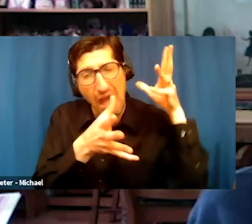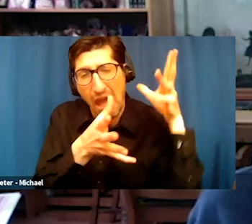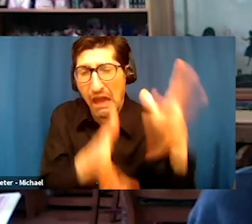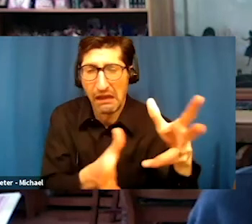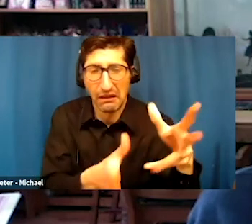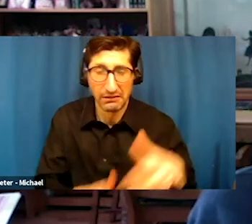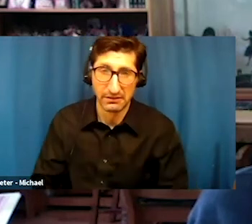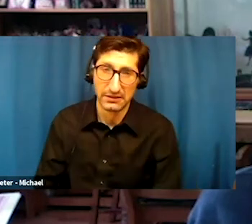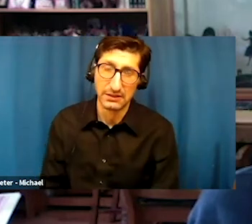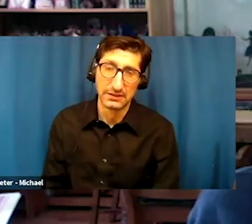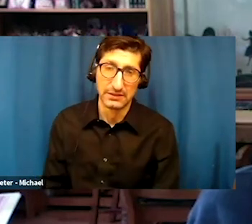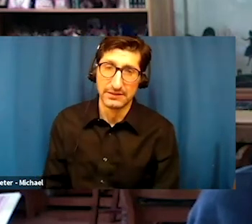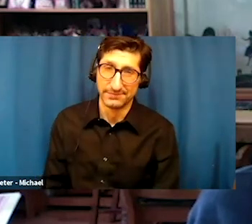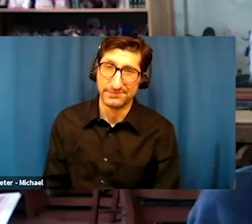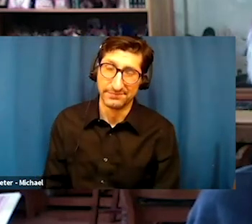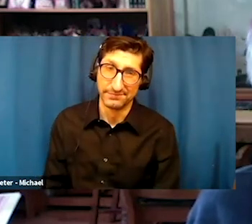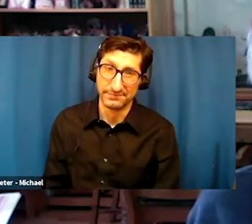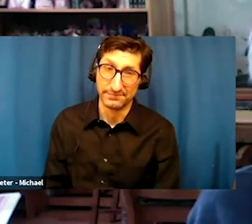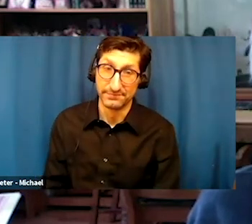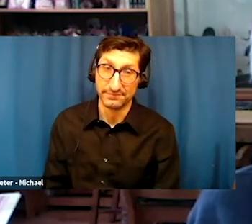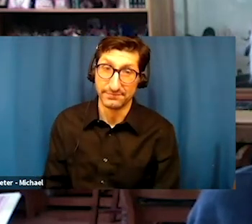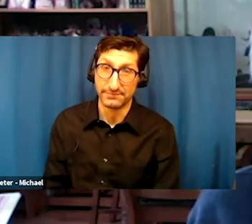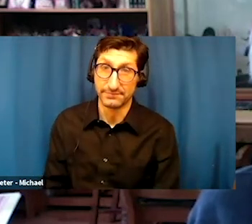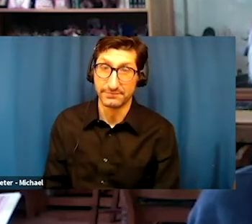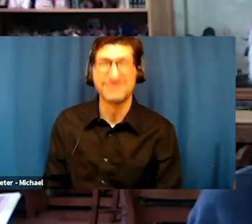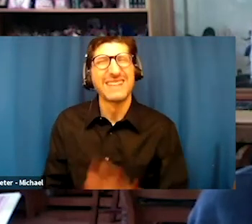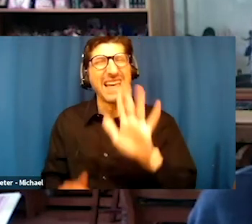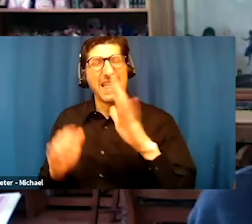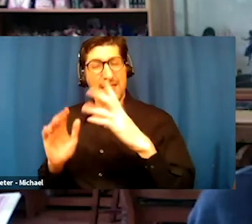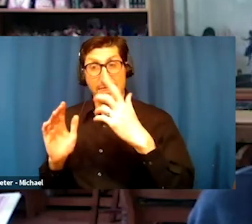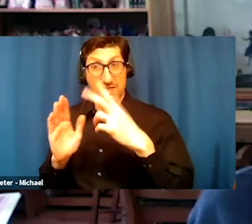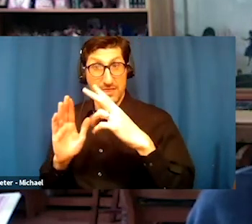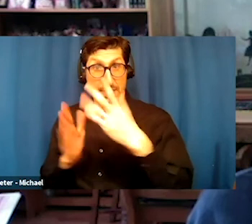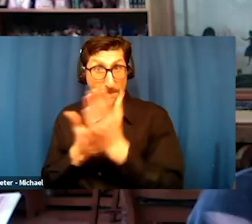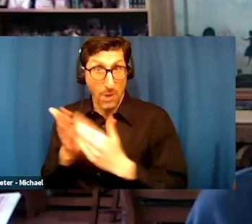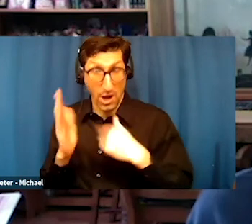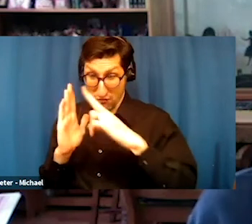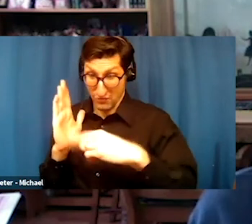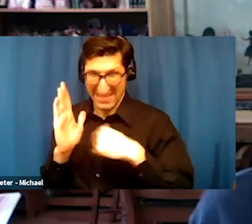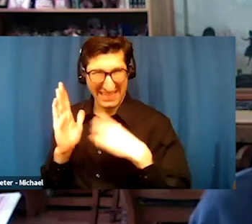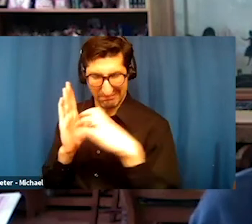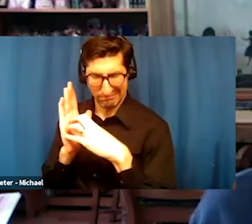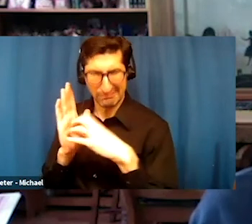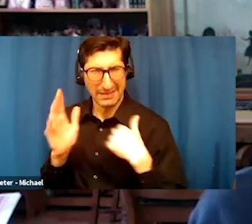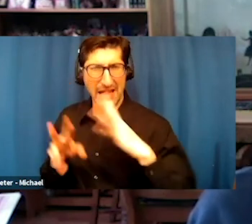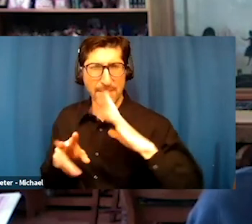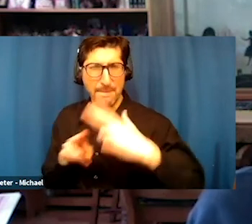yeah. I mean, the surgery that I mentioned, um, again, it's, it's hard to,